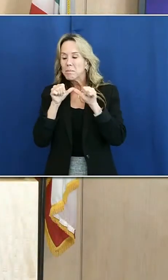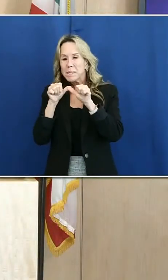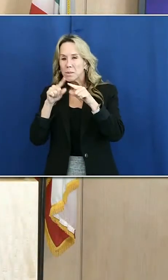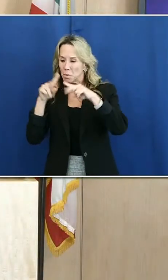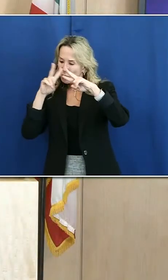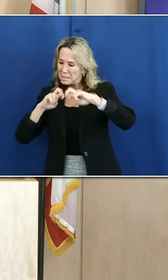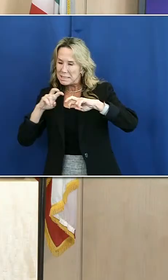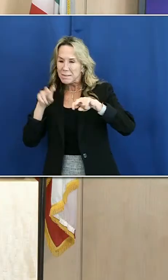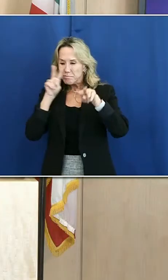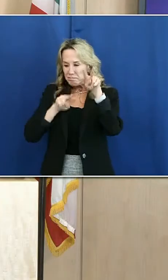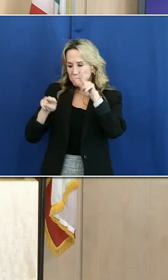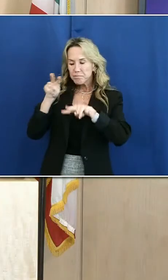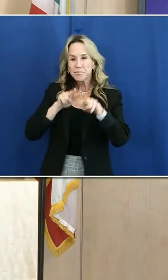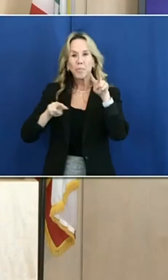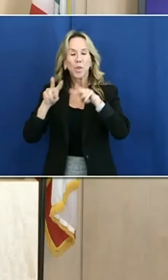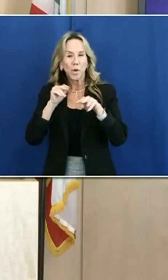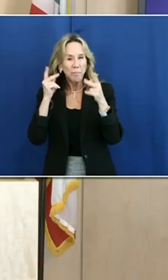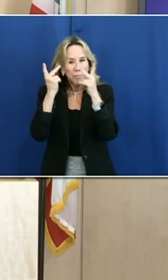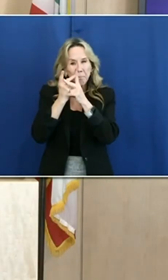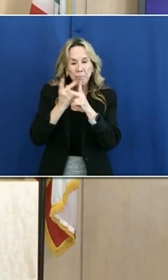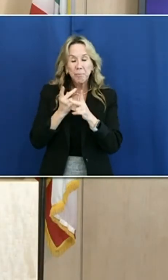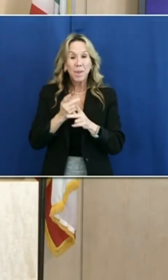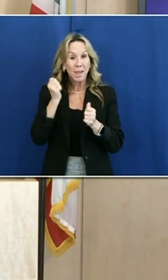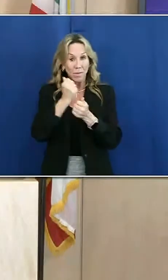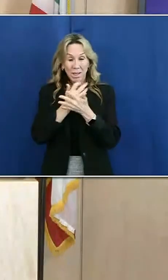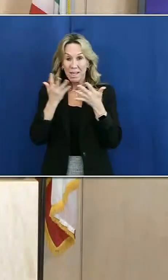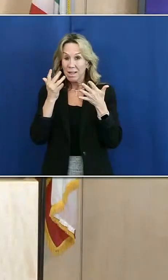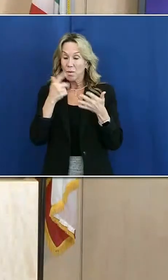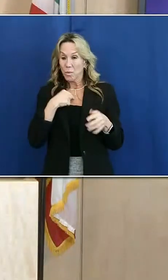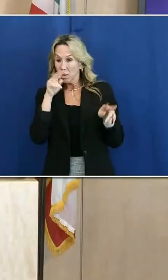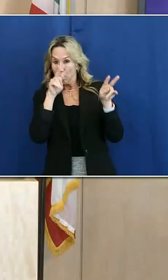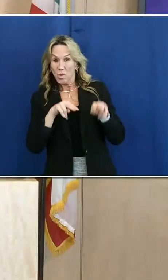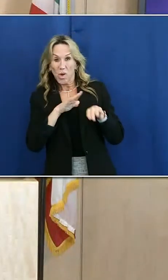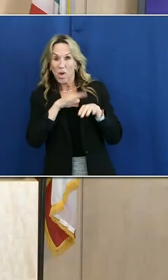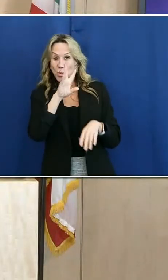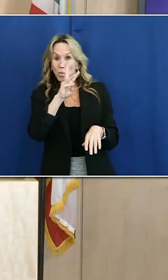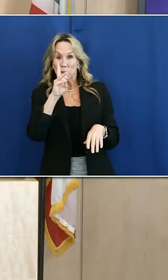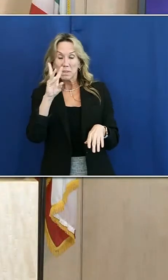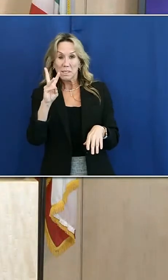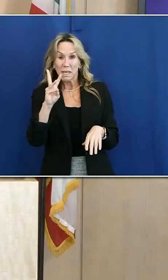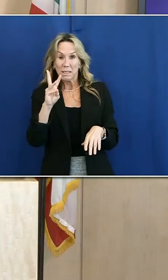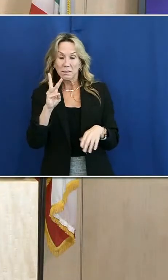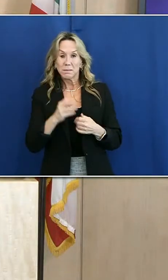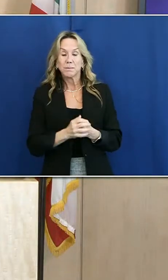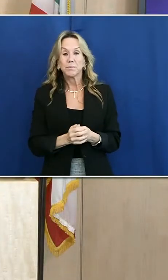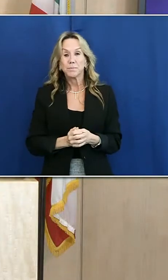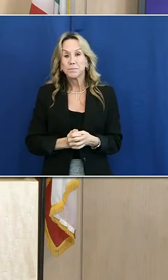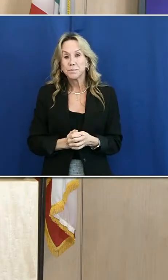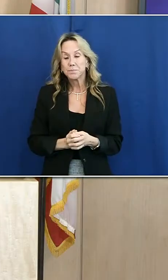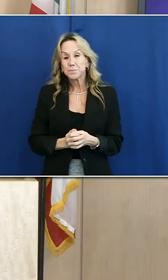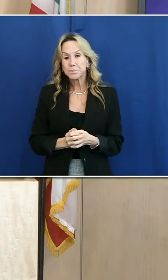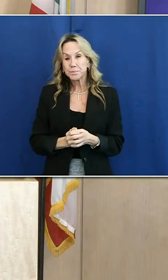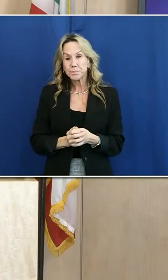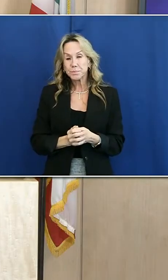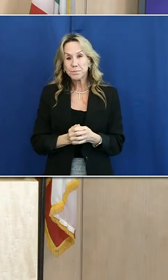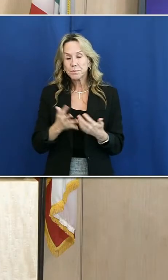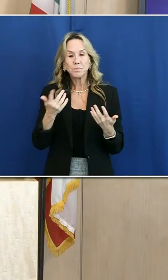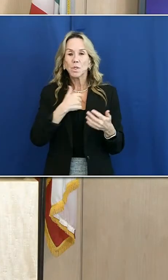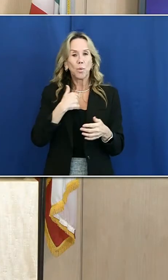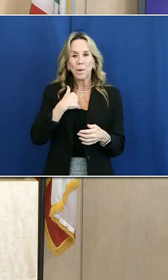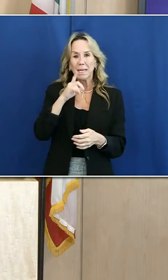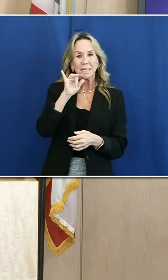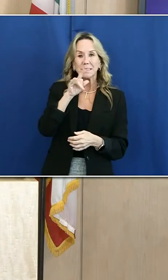looking at everything that has been placed on the website. We didn't have any